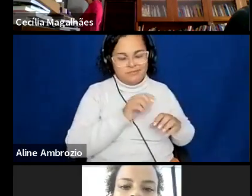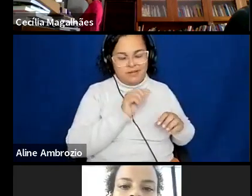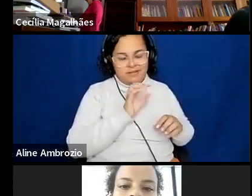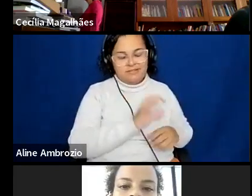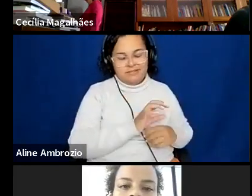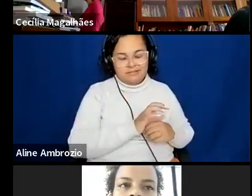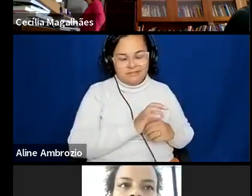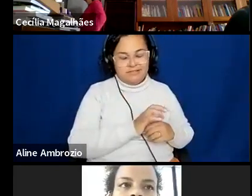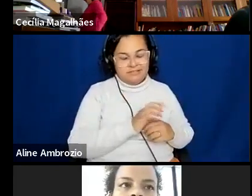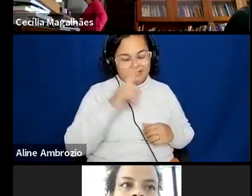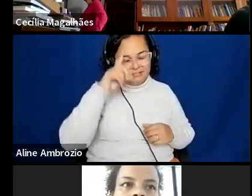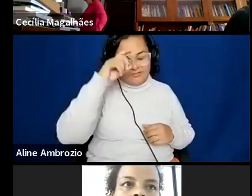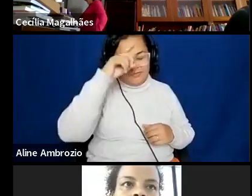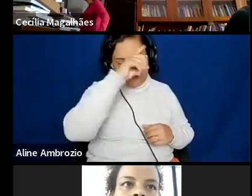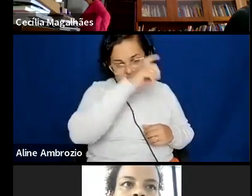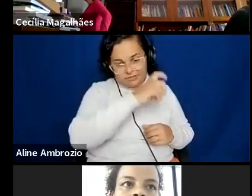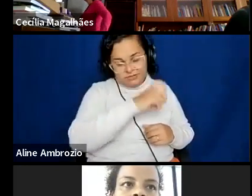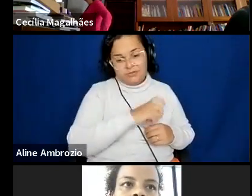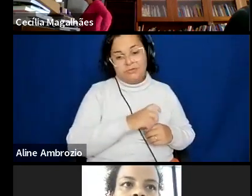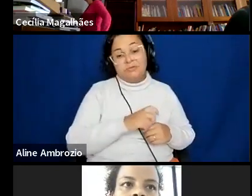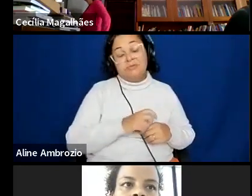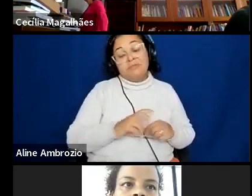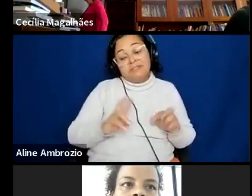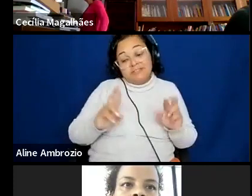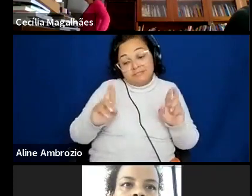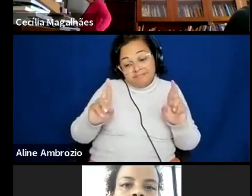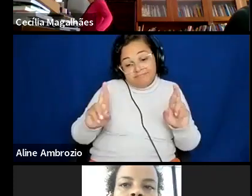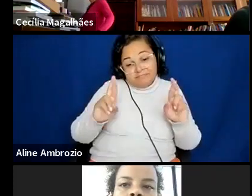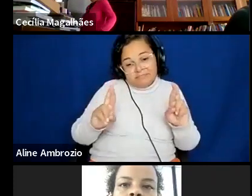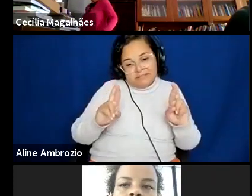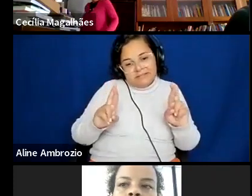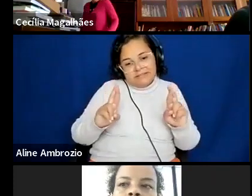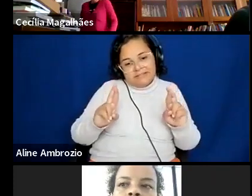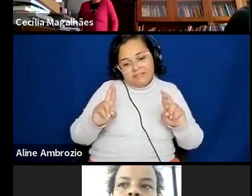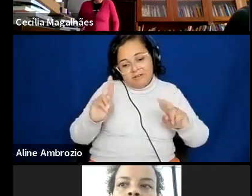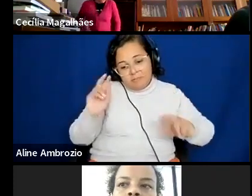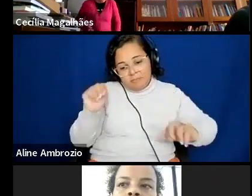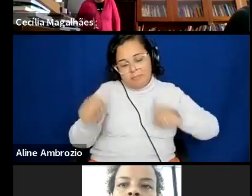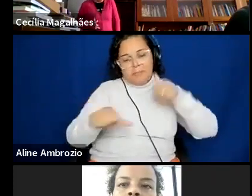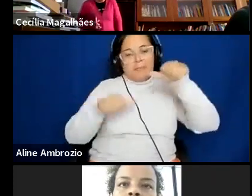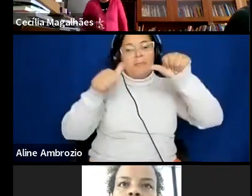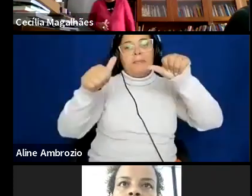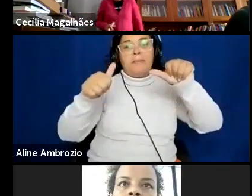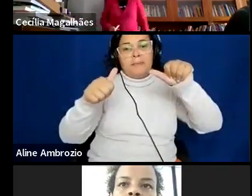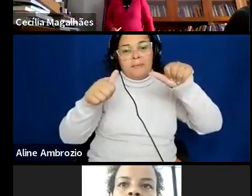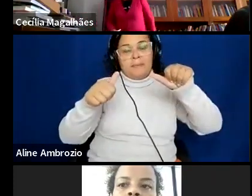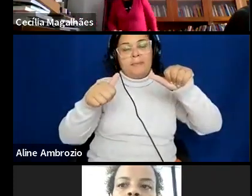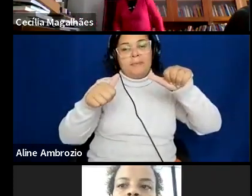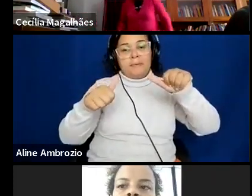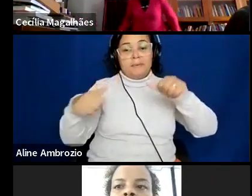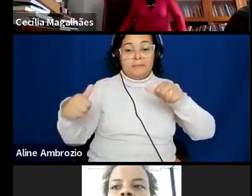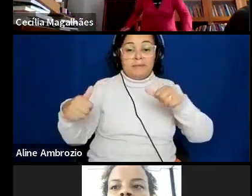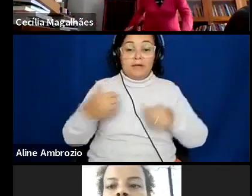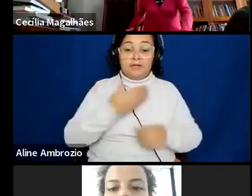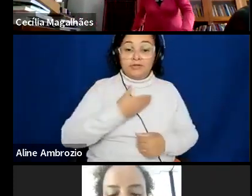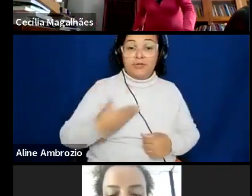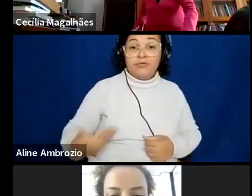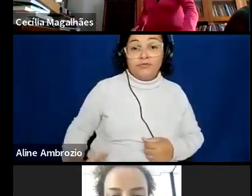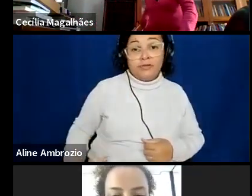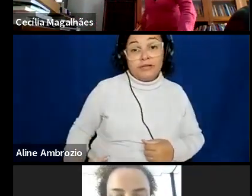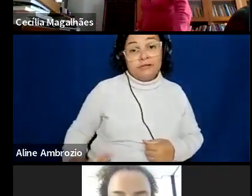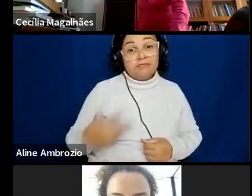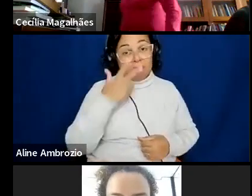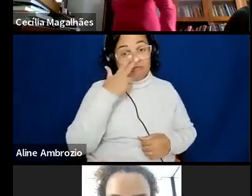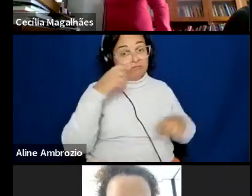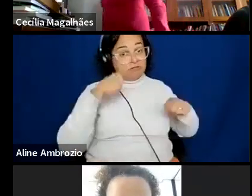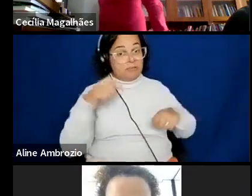change of the regime in Brazil? Are we able to imagine that there might be some